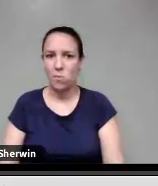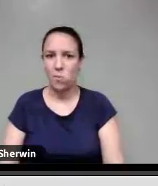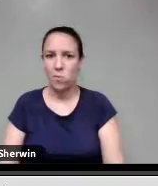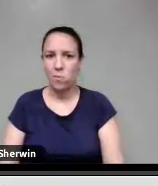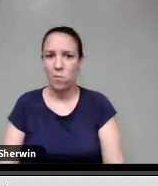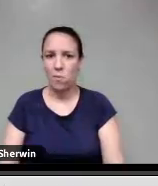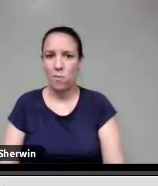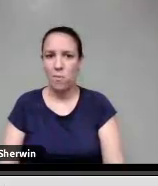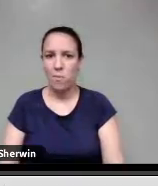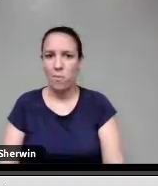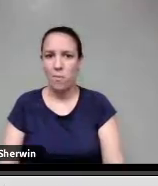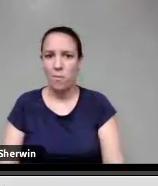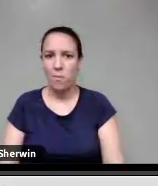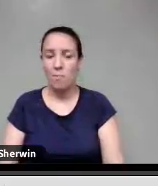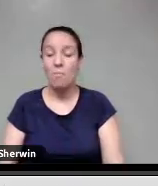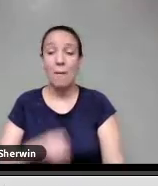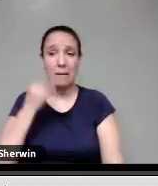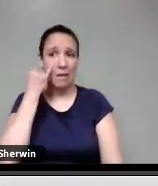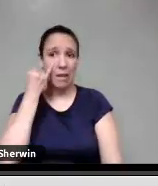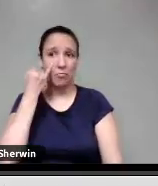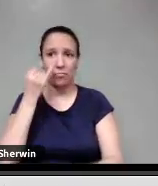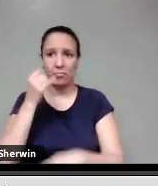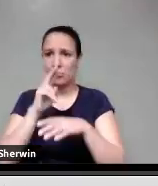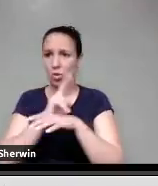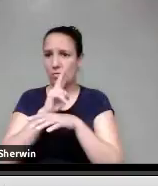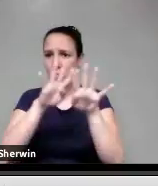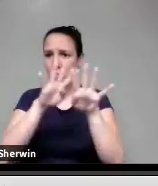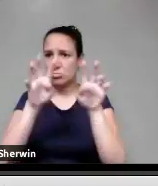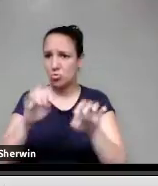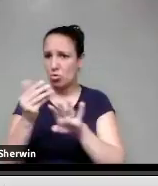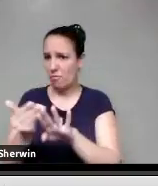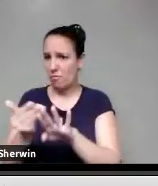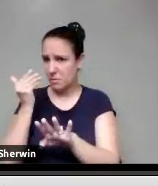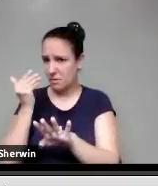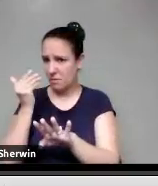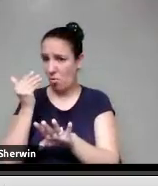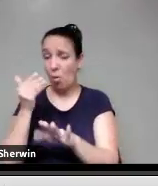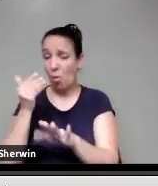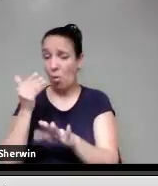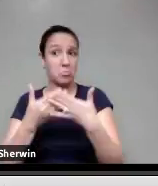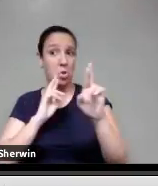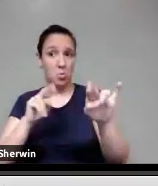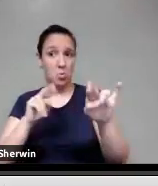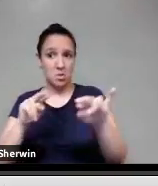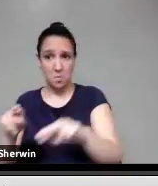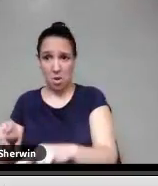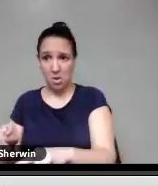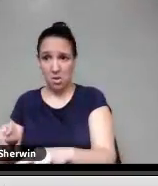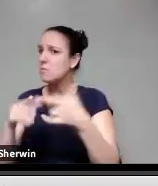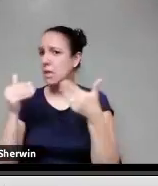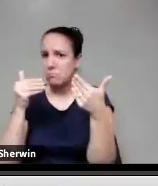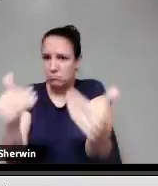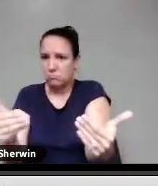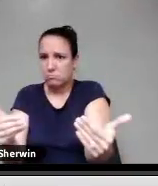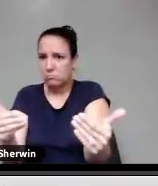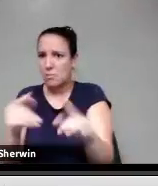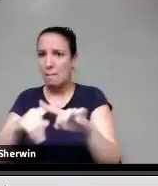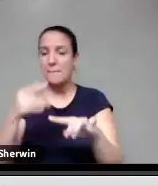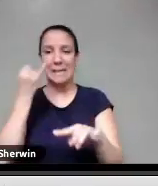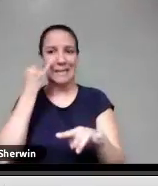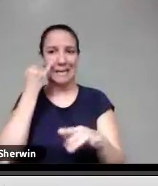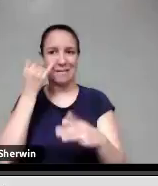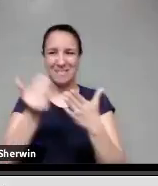certainly use the same method you've used in the past. But if this is something new to you, you might want to get input as to whether it's